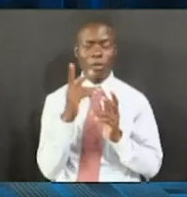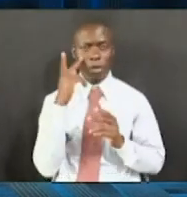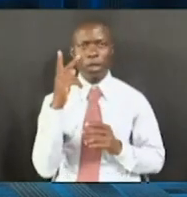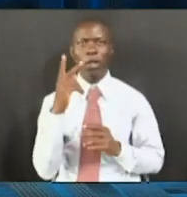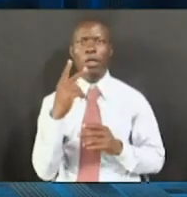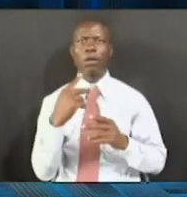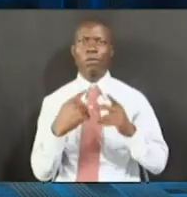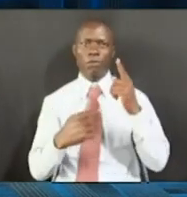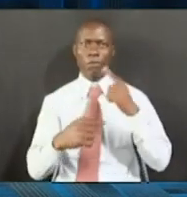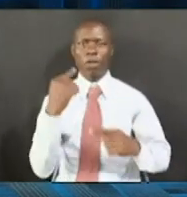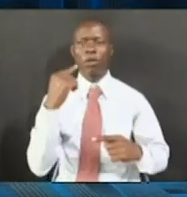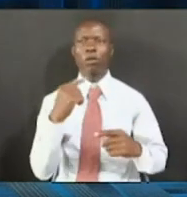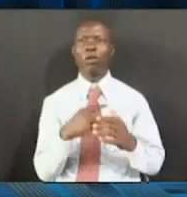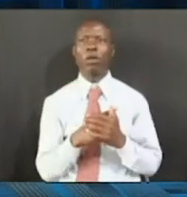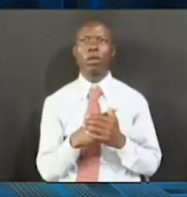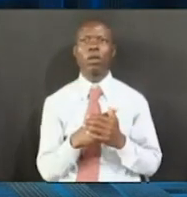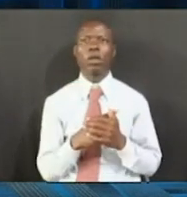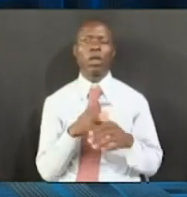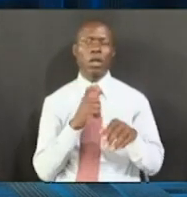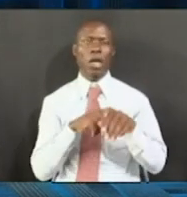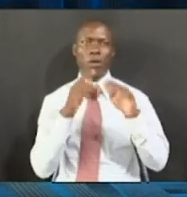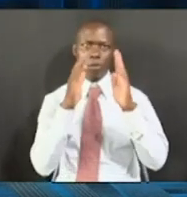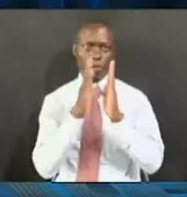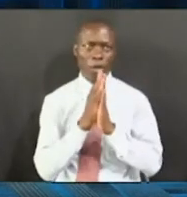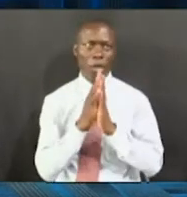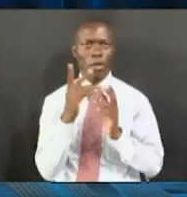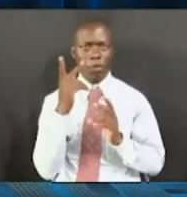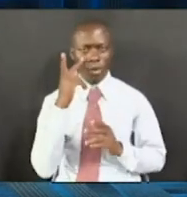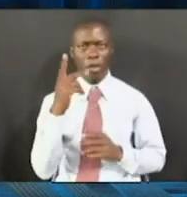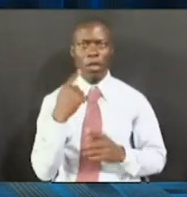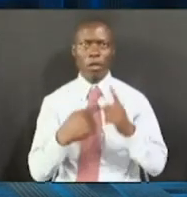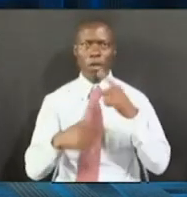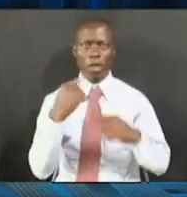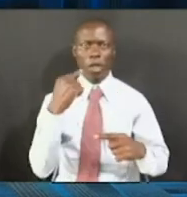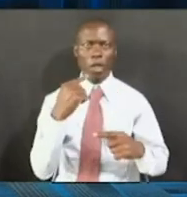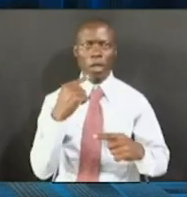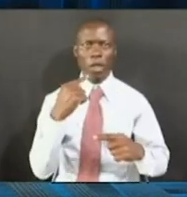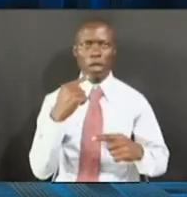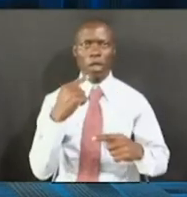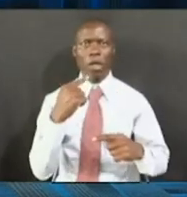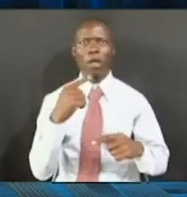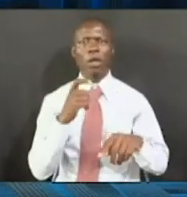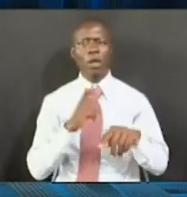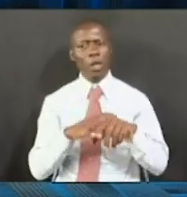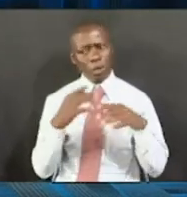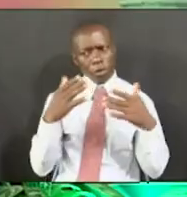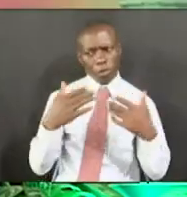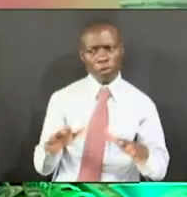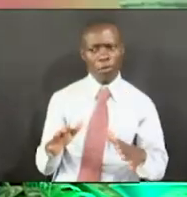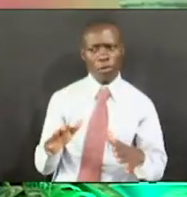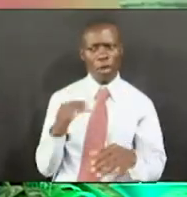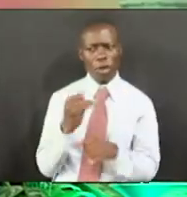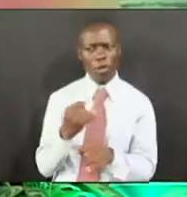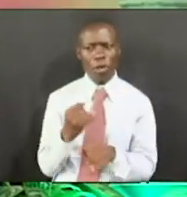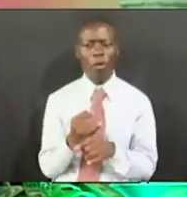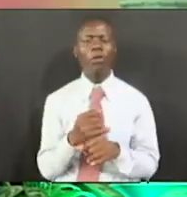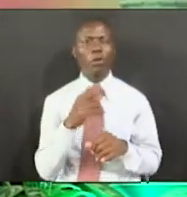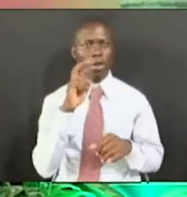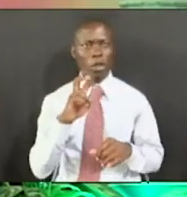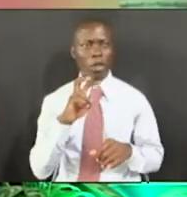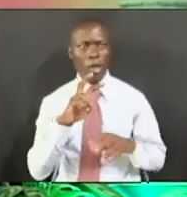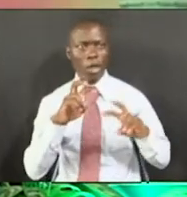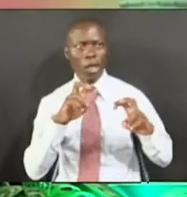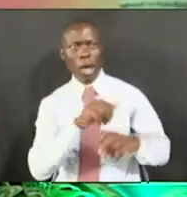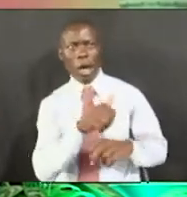Champions. When you pray, you see victory. When you have lost your job, you see another way open. When you don't